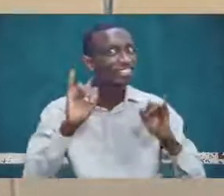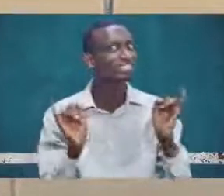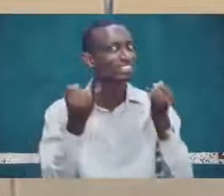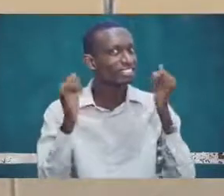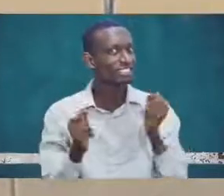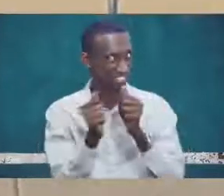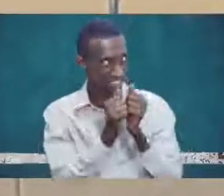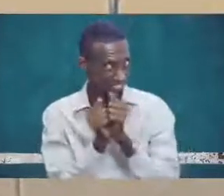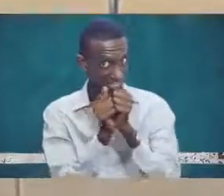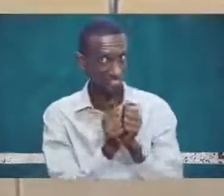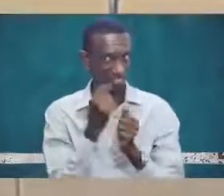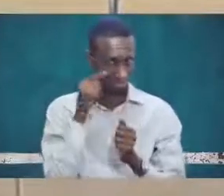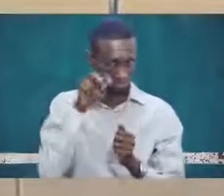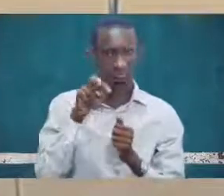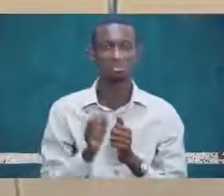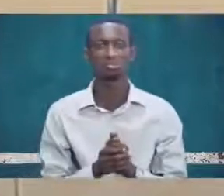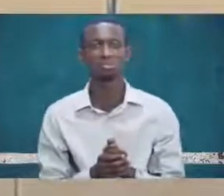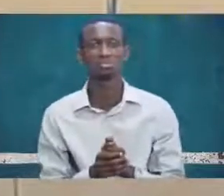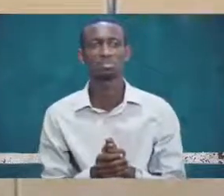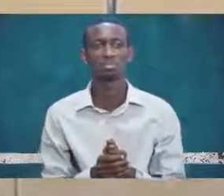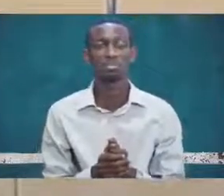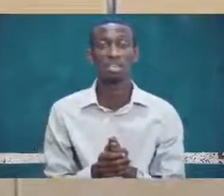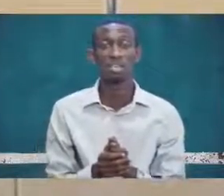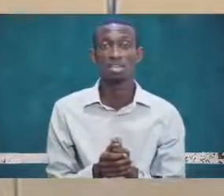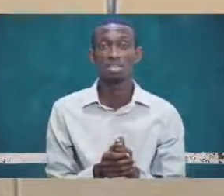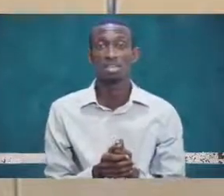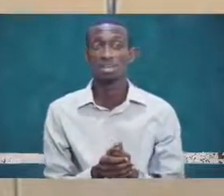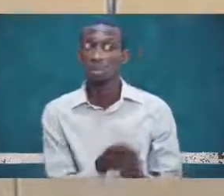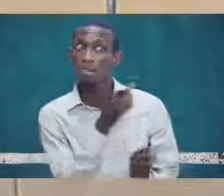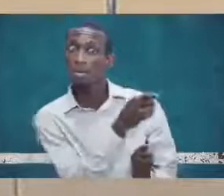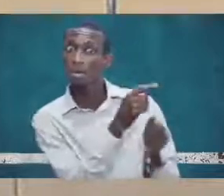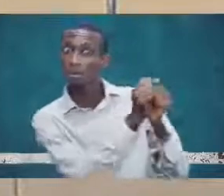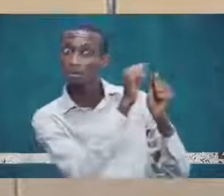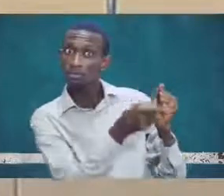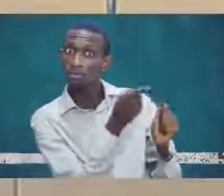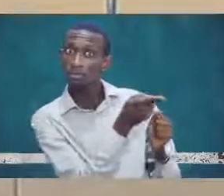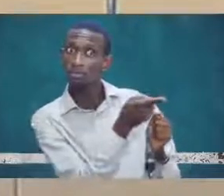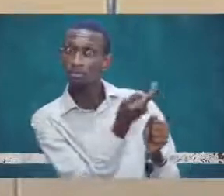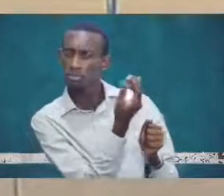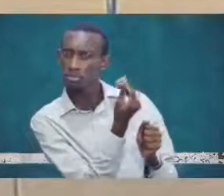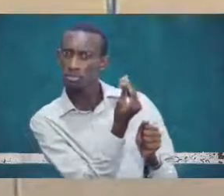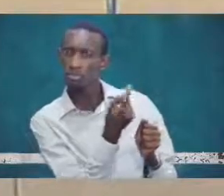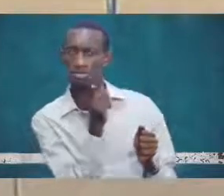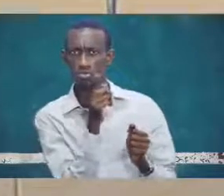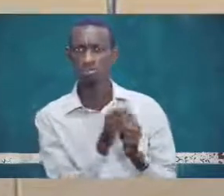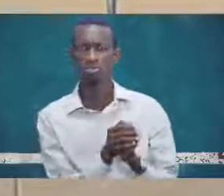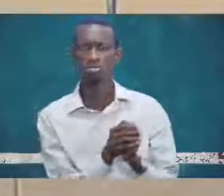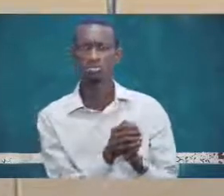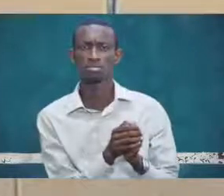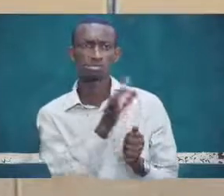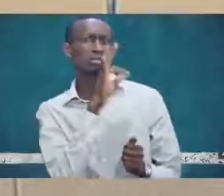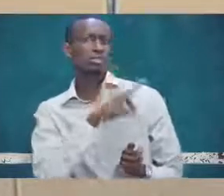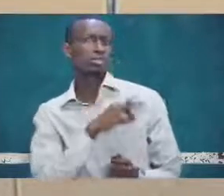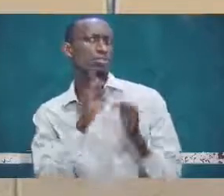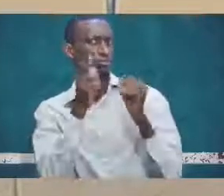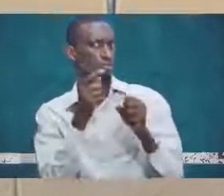it together. As you can see, this is the amount you get when you work 3 hours. And from here,